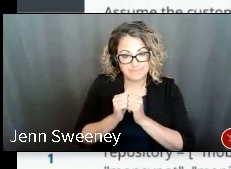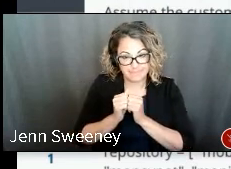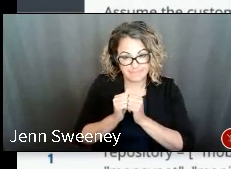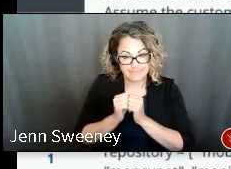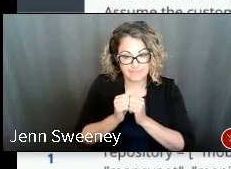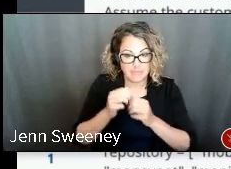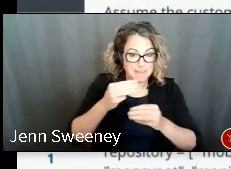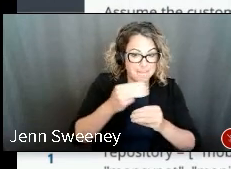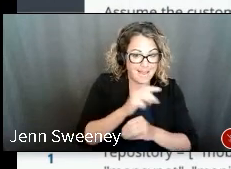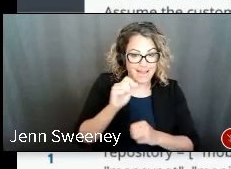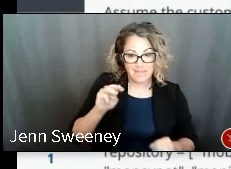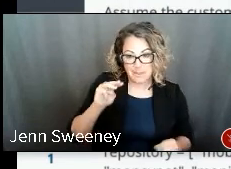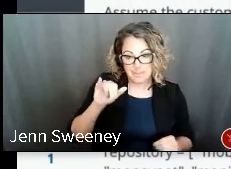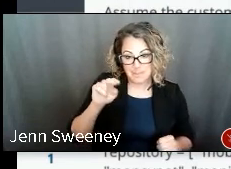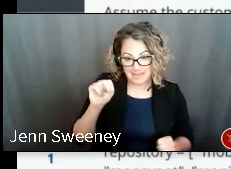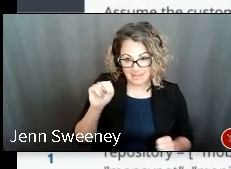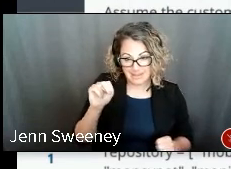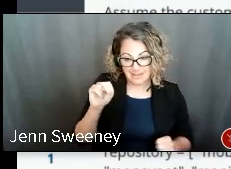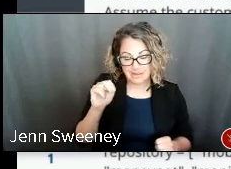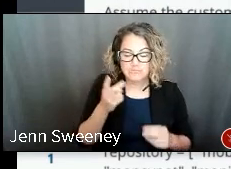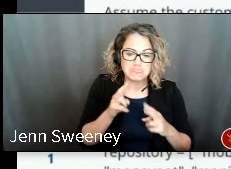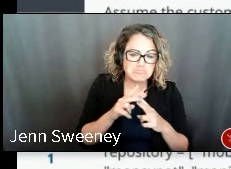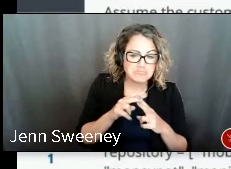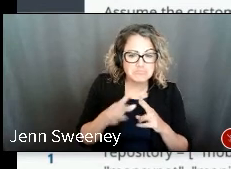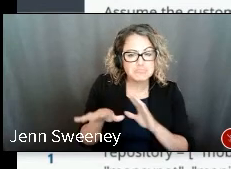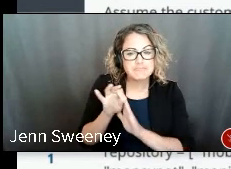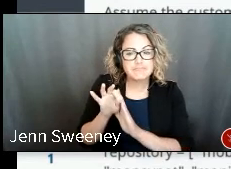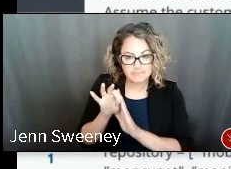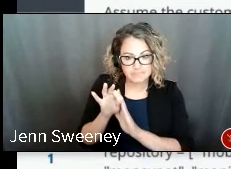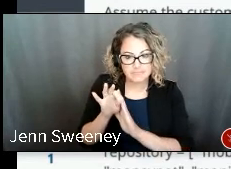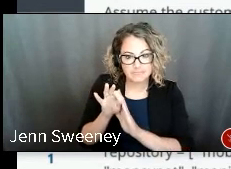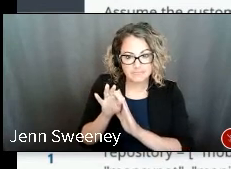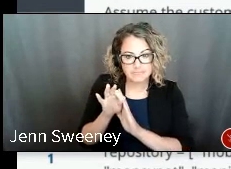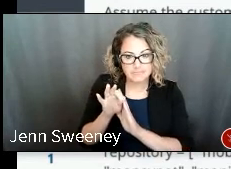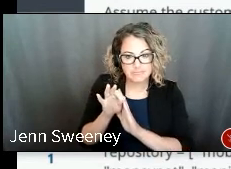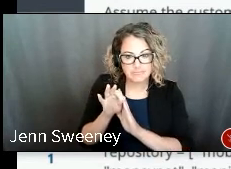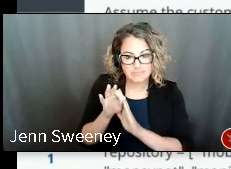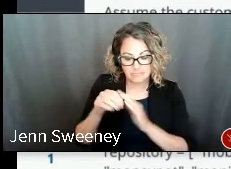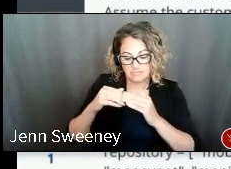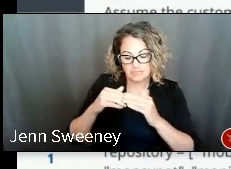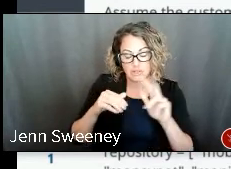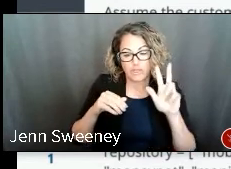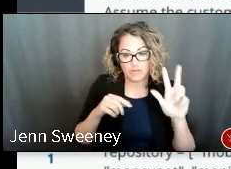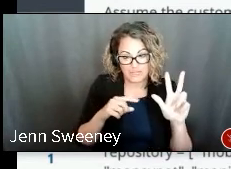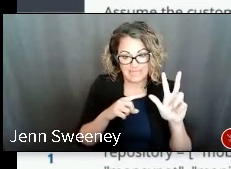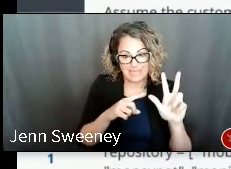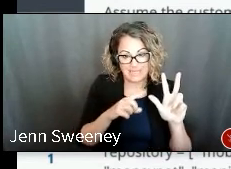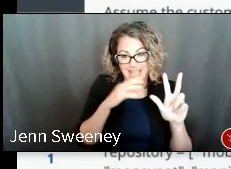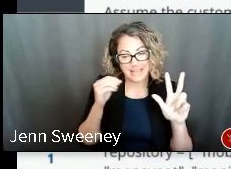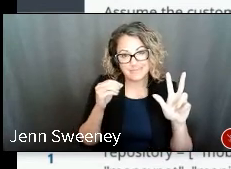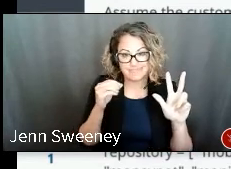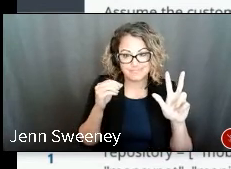max-min. So either we'll find the smaller number between 3 and